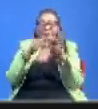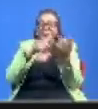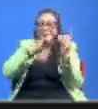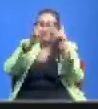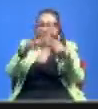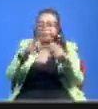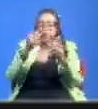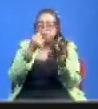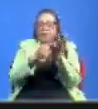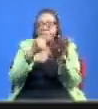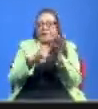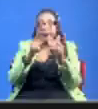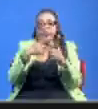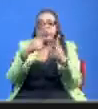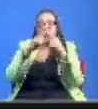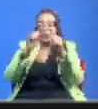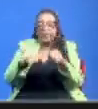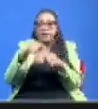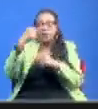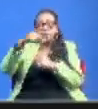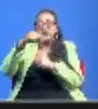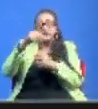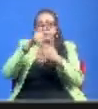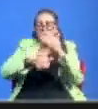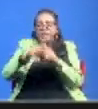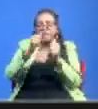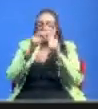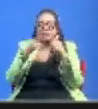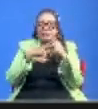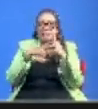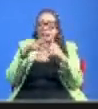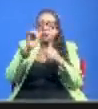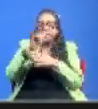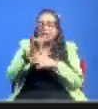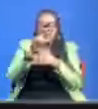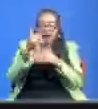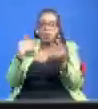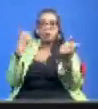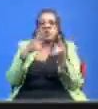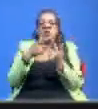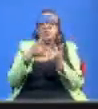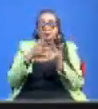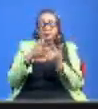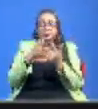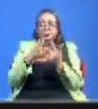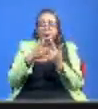tuta qualify tena kwenda AFCON tena kwa under 17 so hiyo ndio malengo yetu hapa.